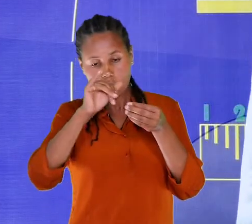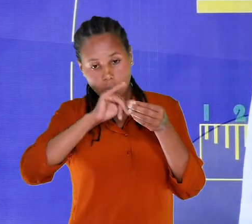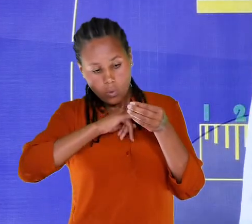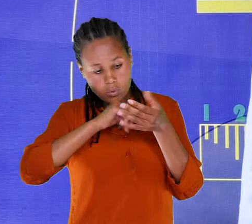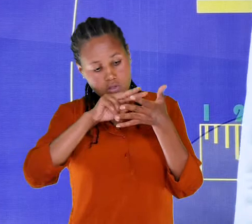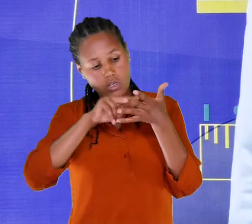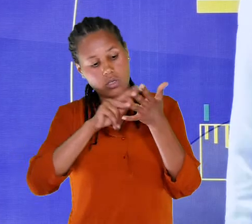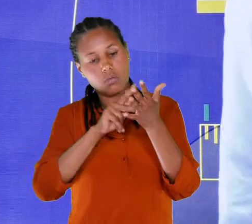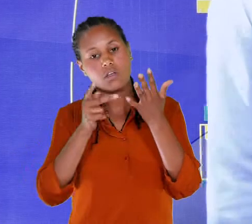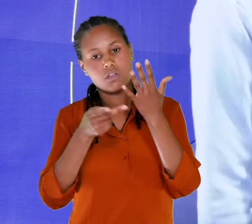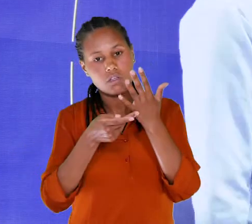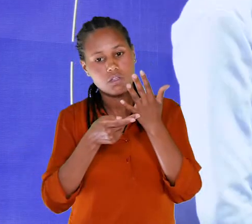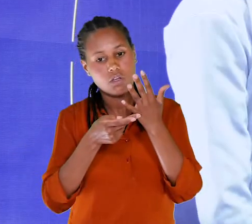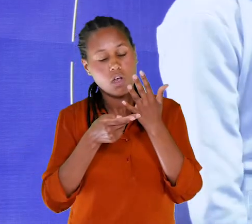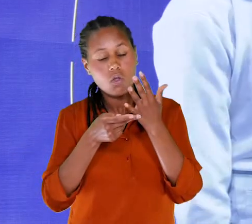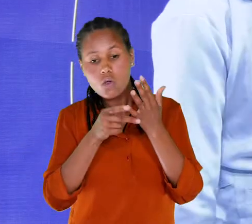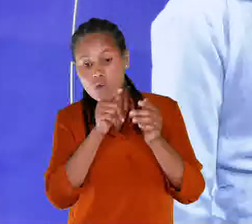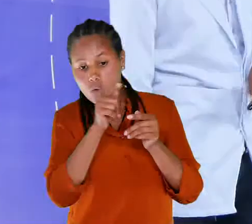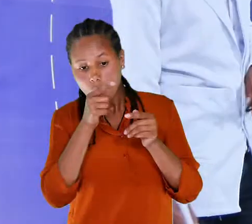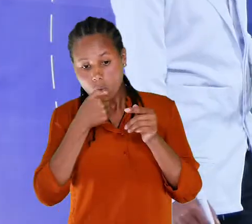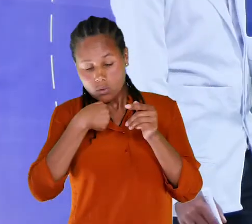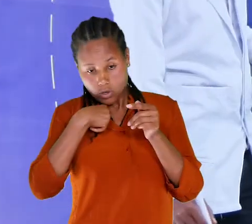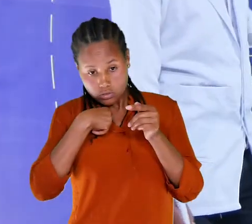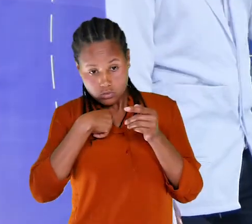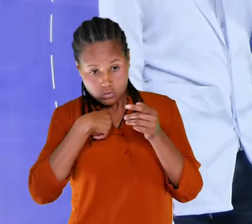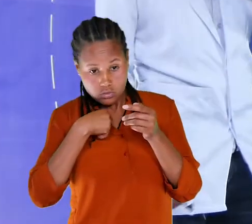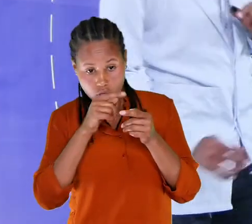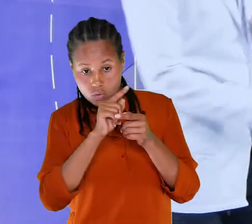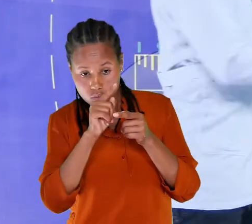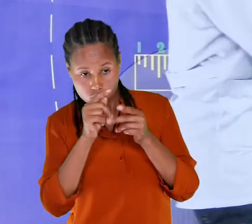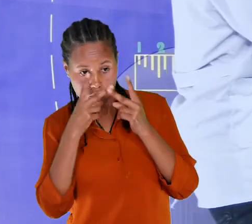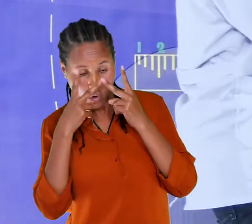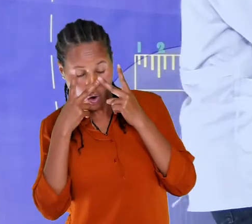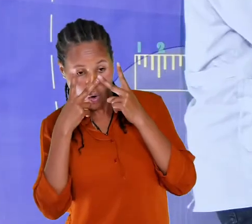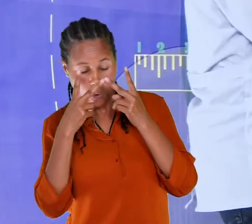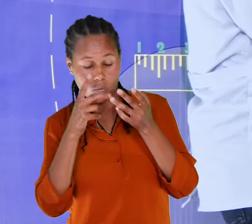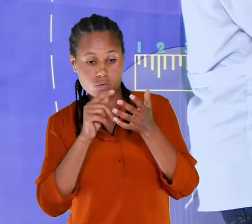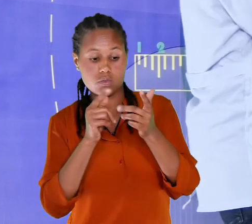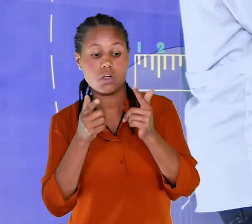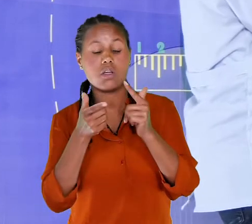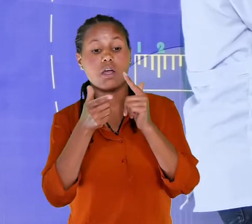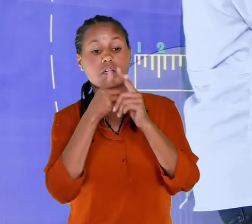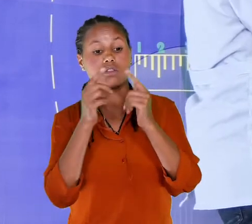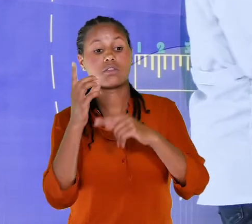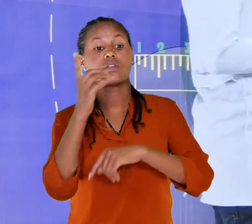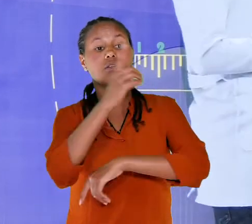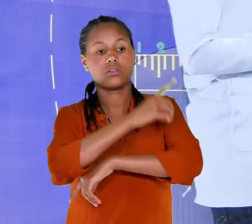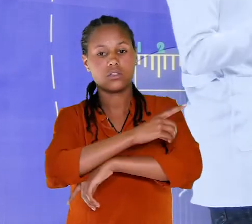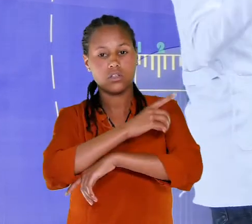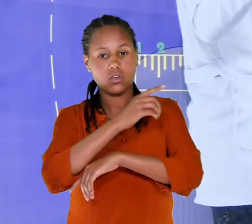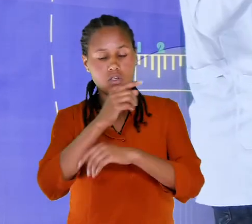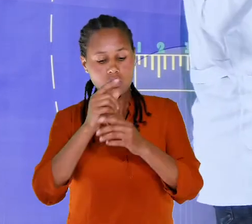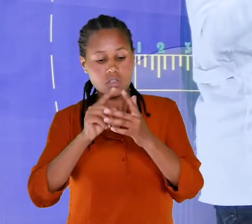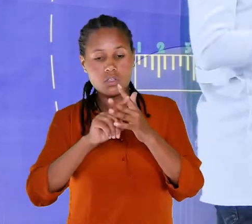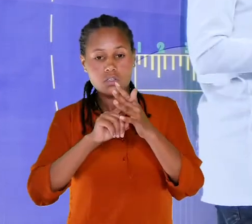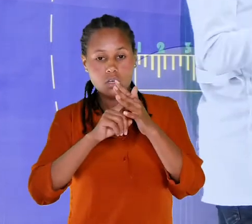We will check next day. For example, you can write like this. You have to start from I, because you